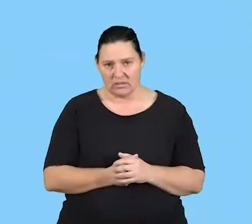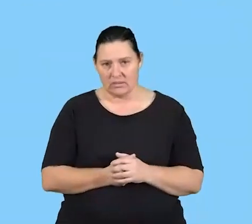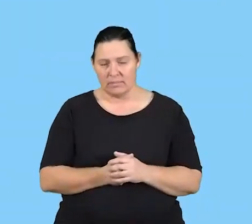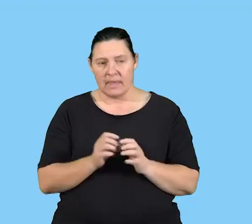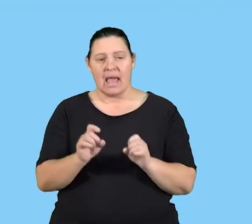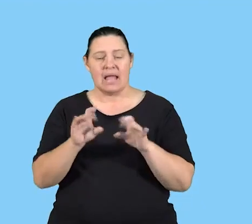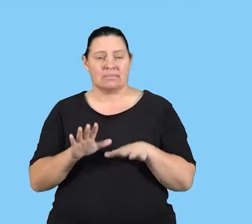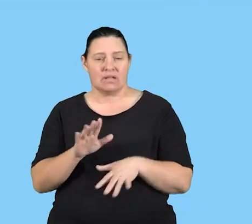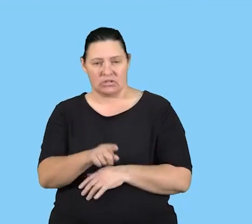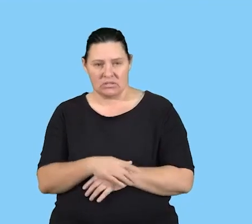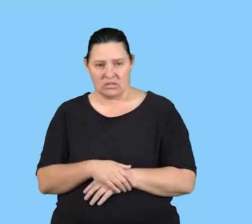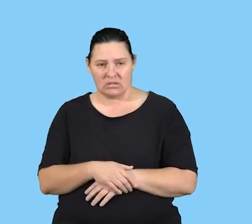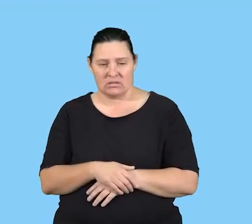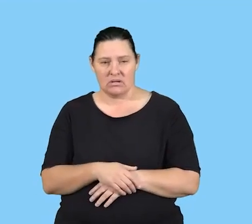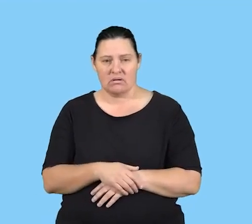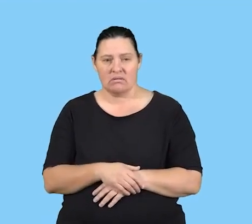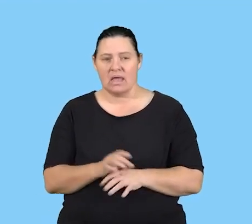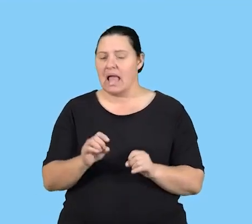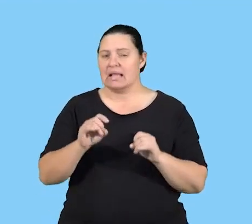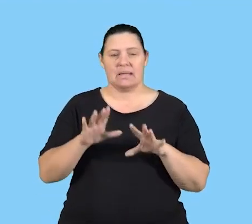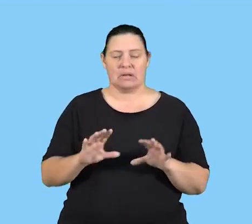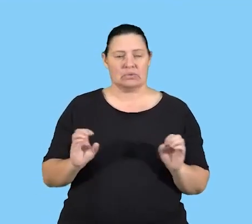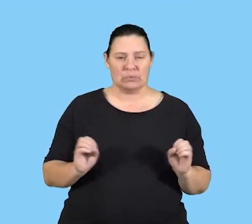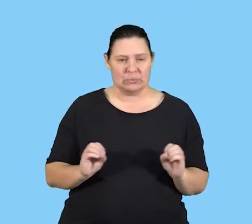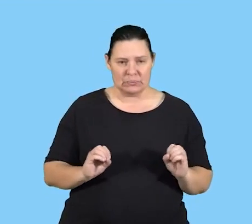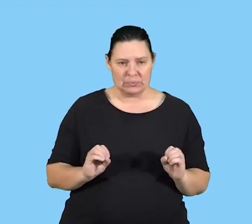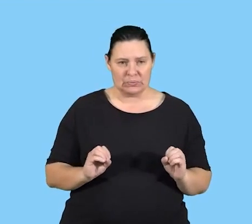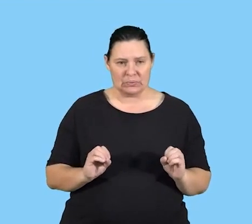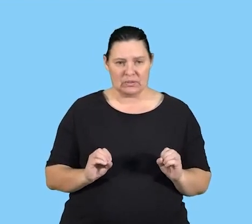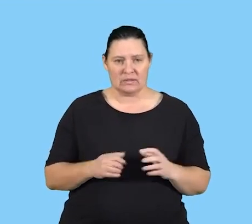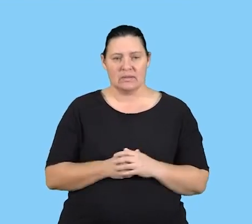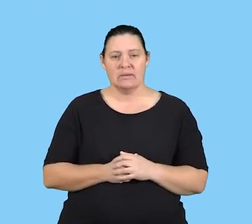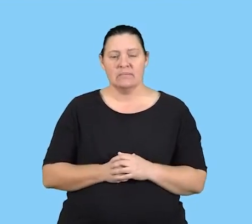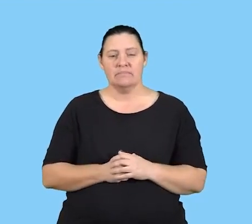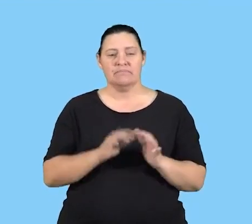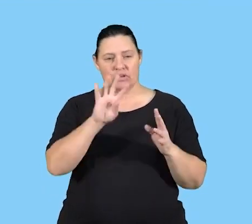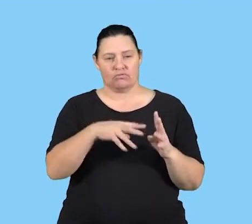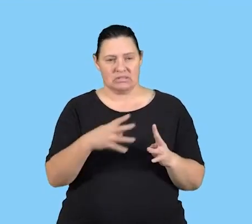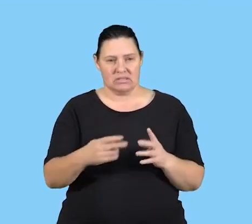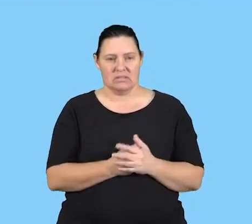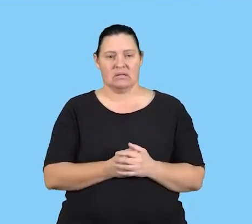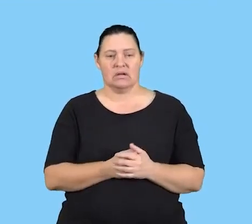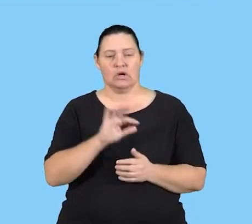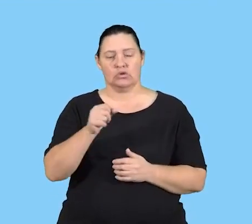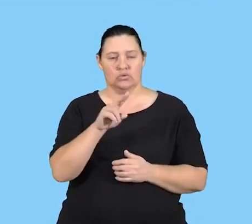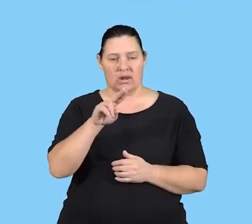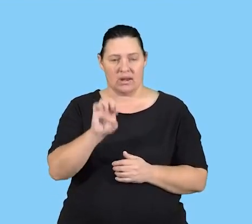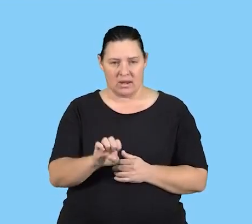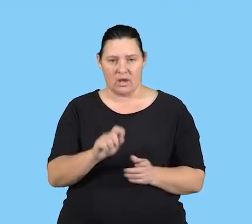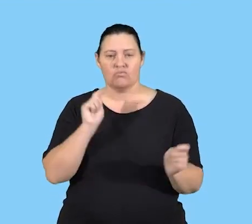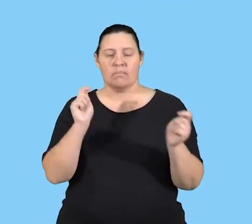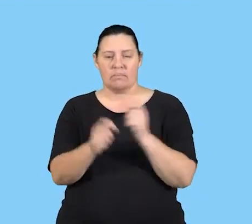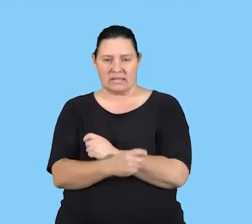the examinations, we do not have any examinations in this grade. The June examination